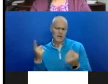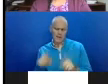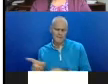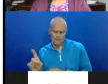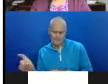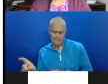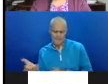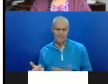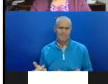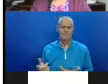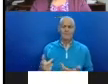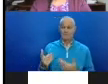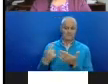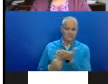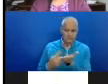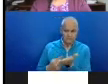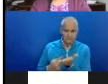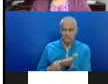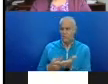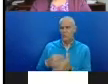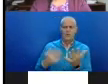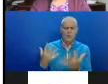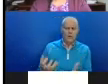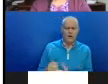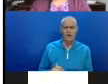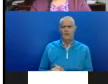just even talking about the abuse? What does she want in terms of